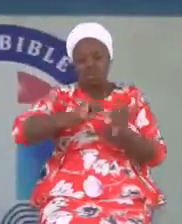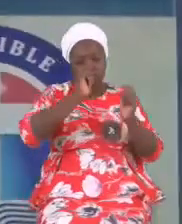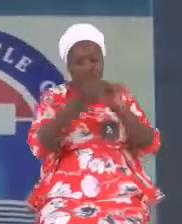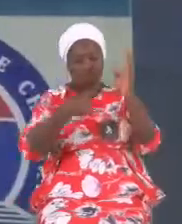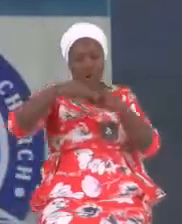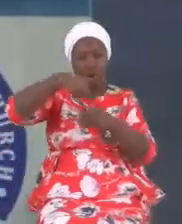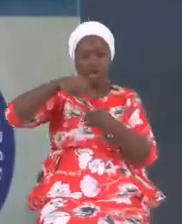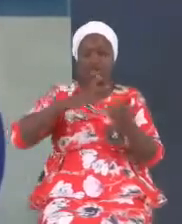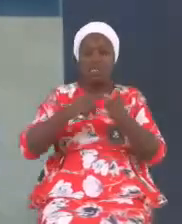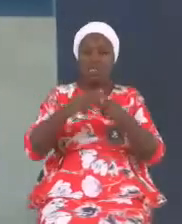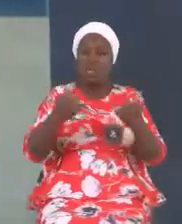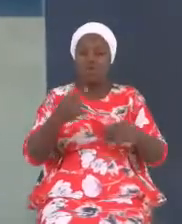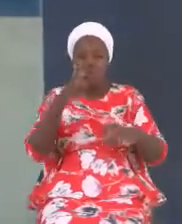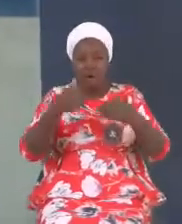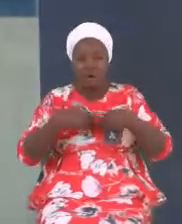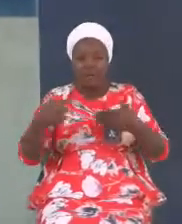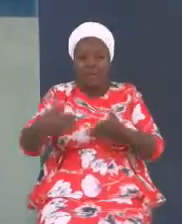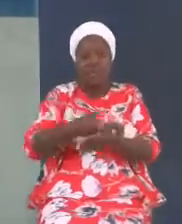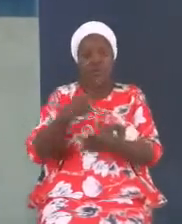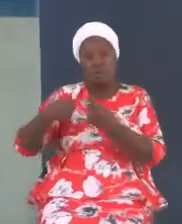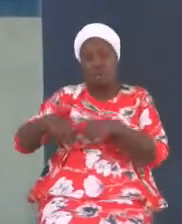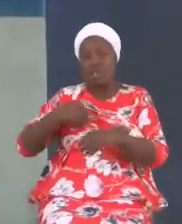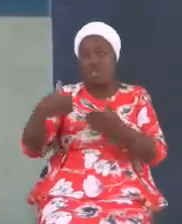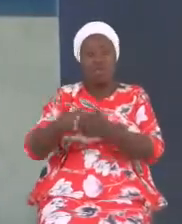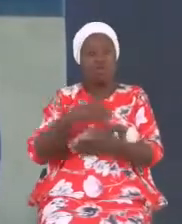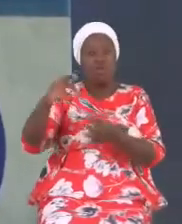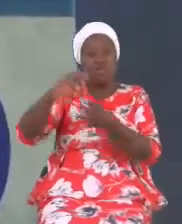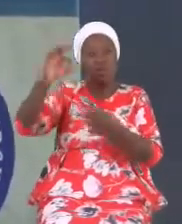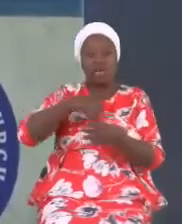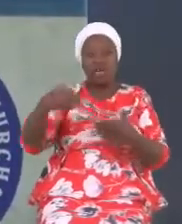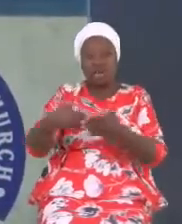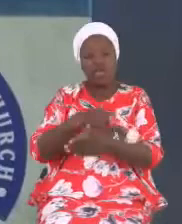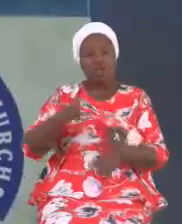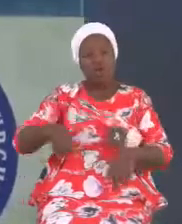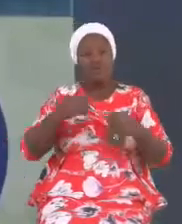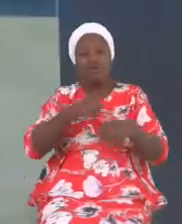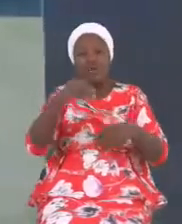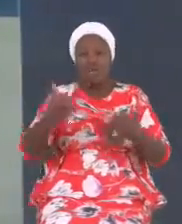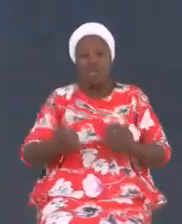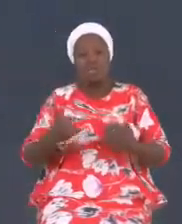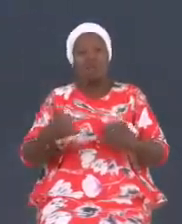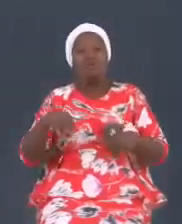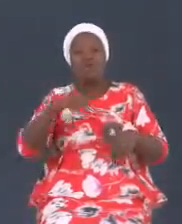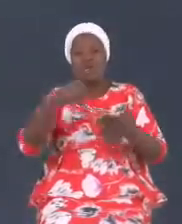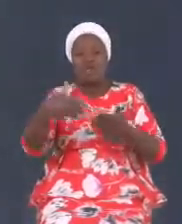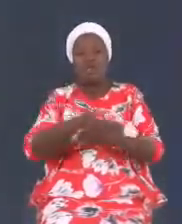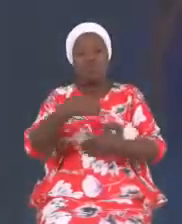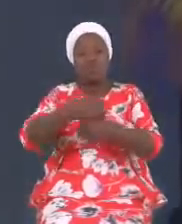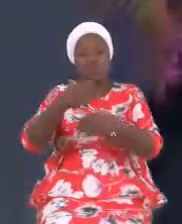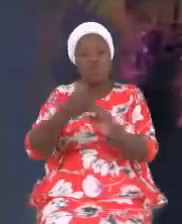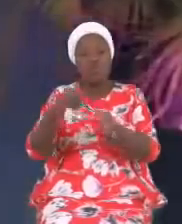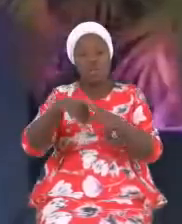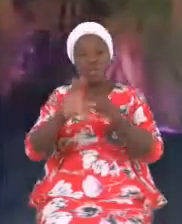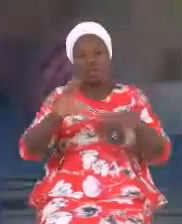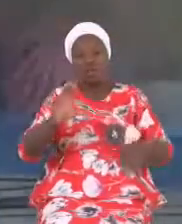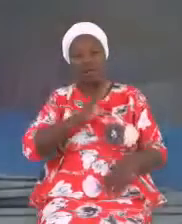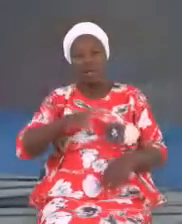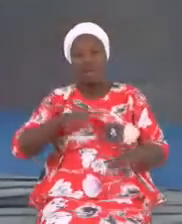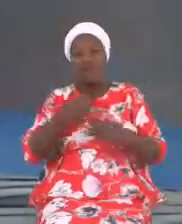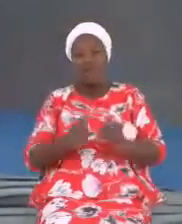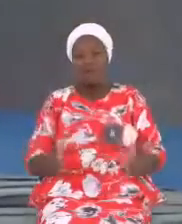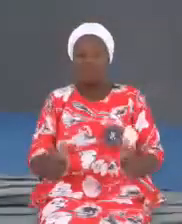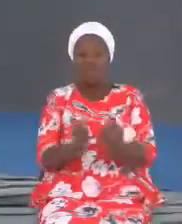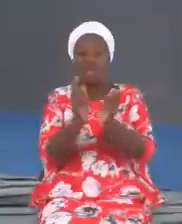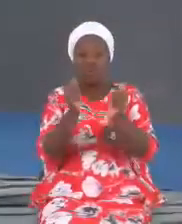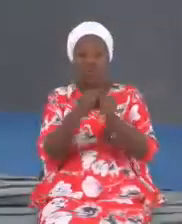new heart, a new spirit, and a new life, you're a new creature in Christ. If you have met the Lord, if you know